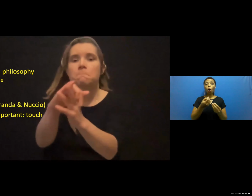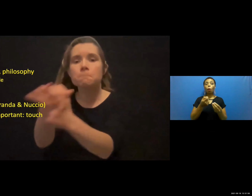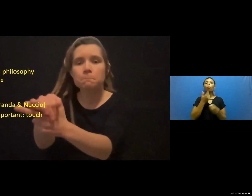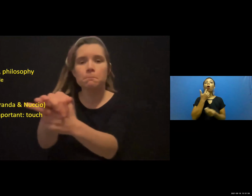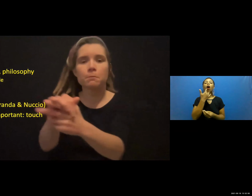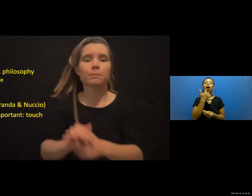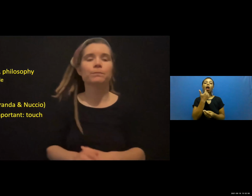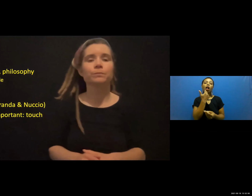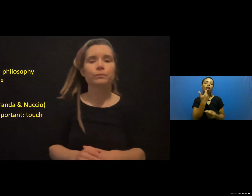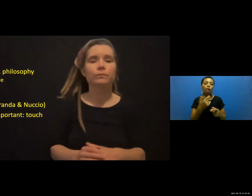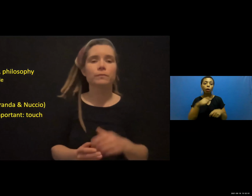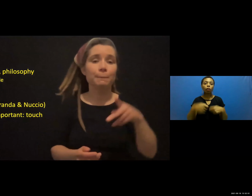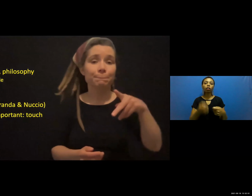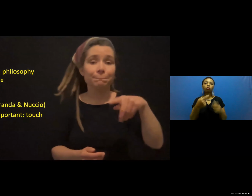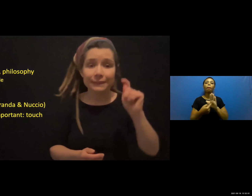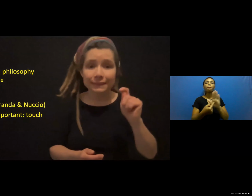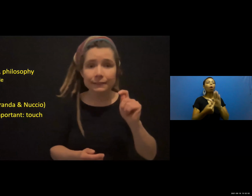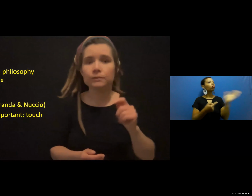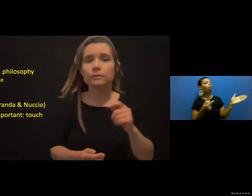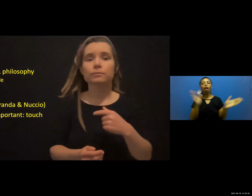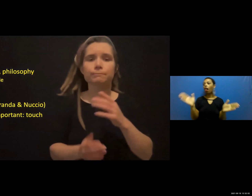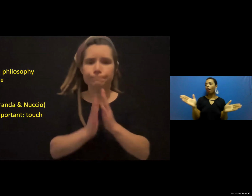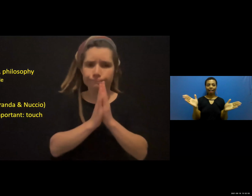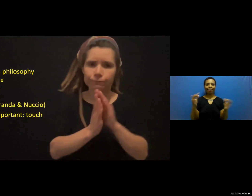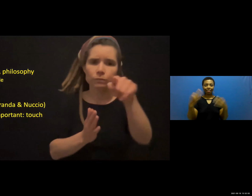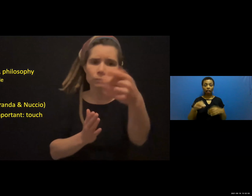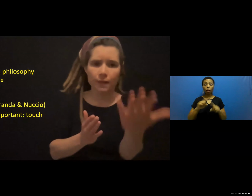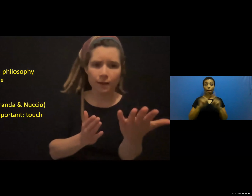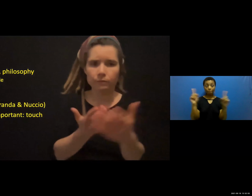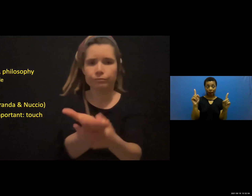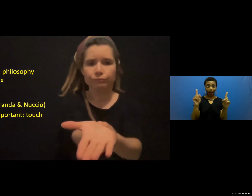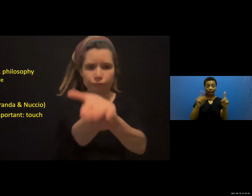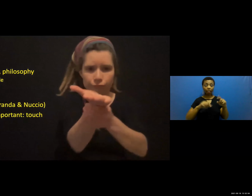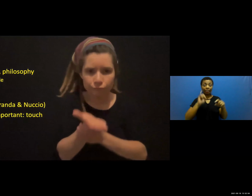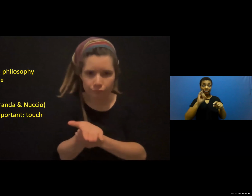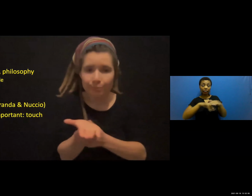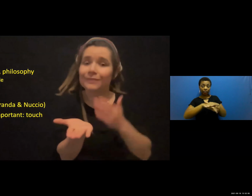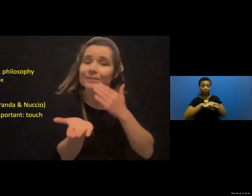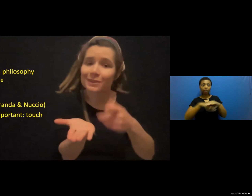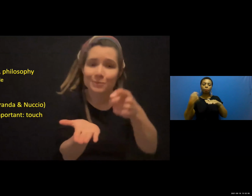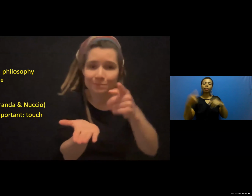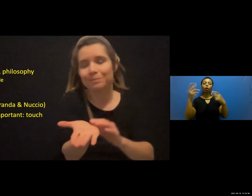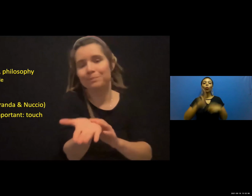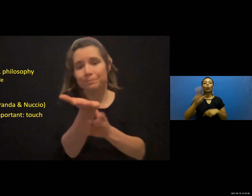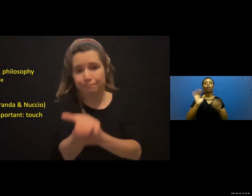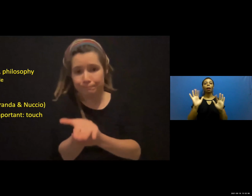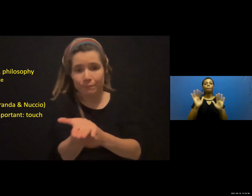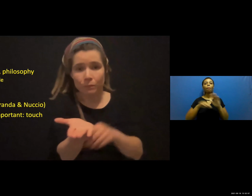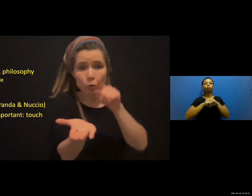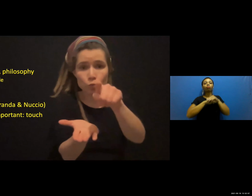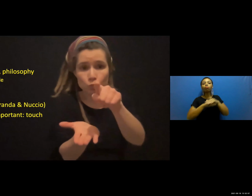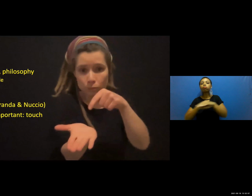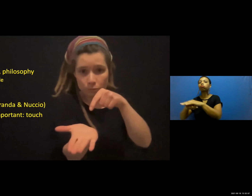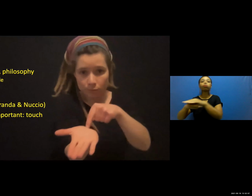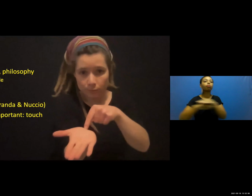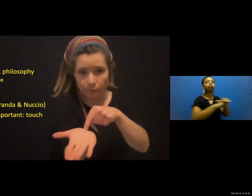and then to the right. Tactile sign language, the person just feels the hand, but it's the same. But in Protactile, you ask